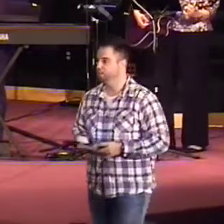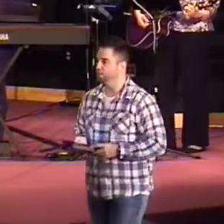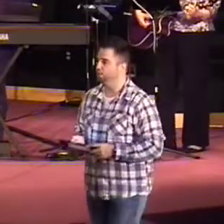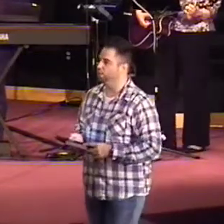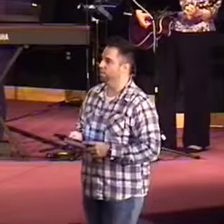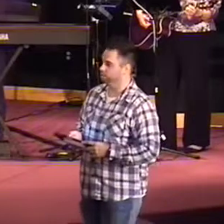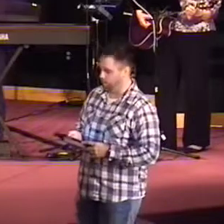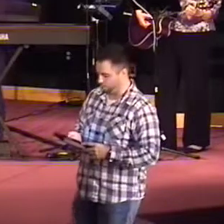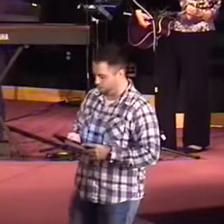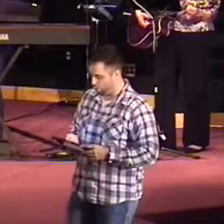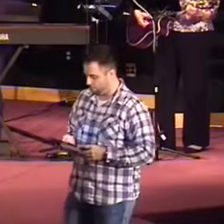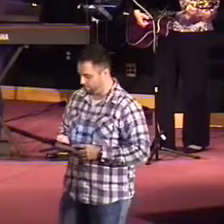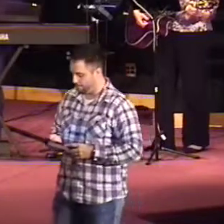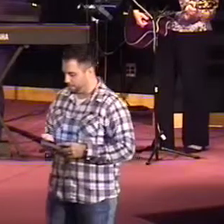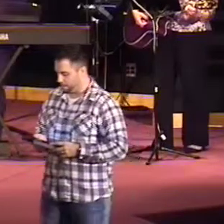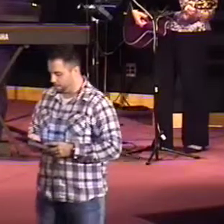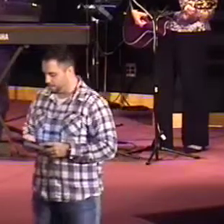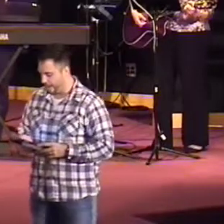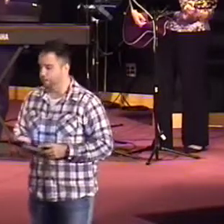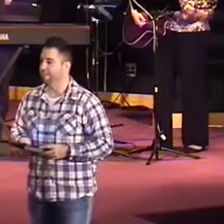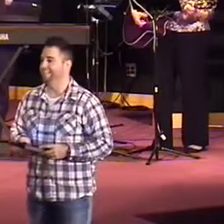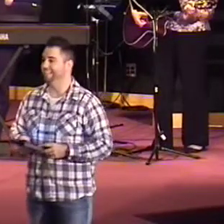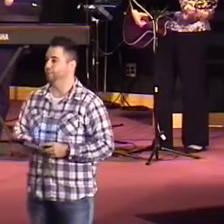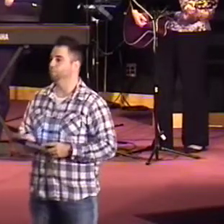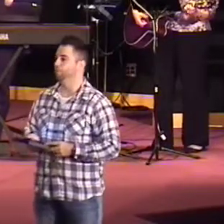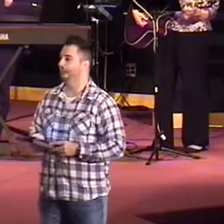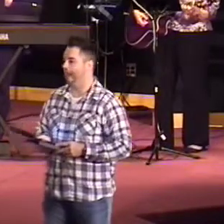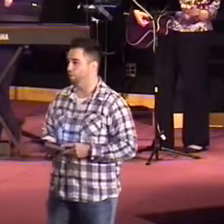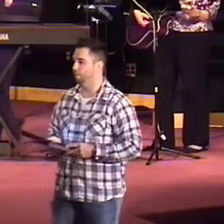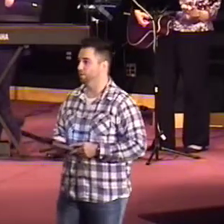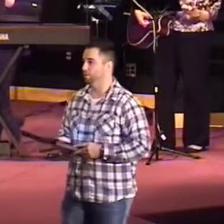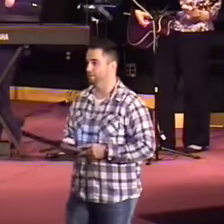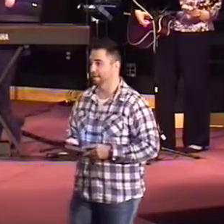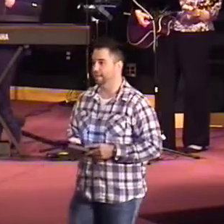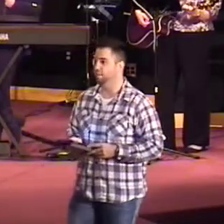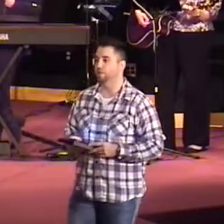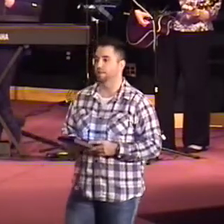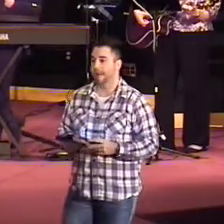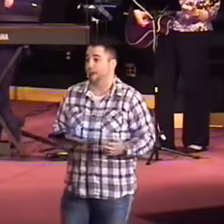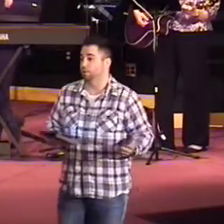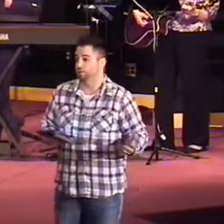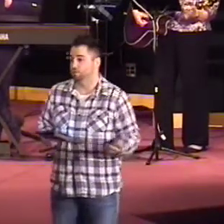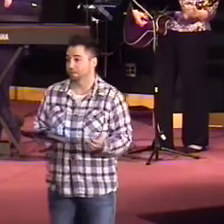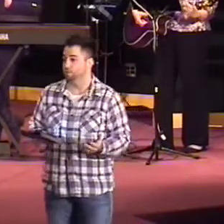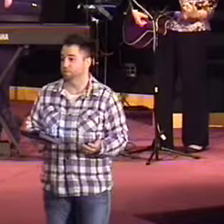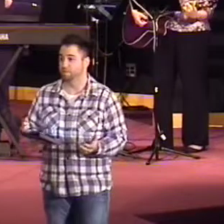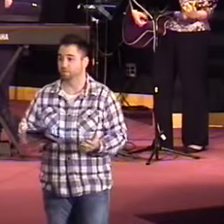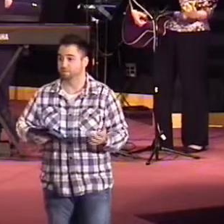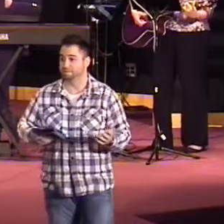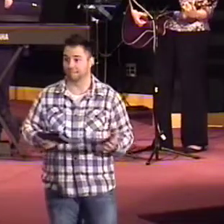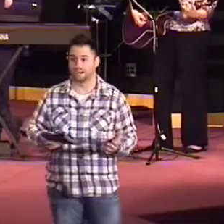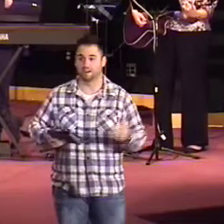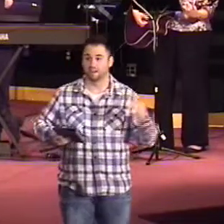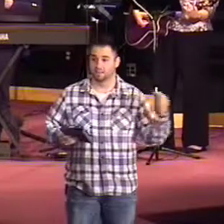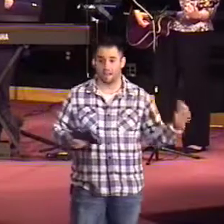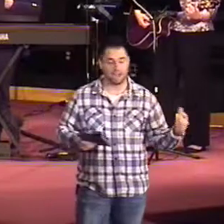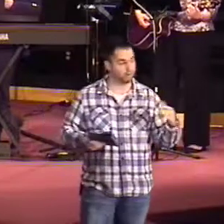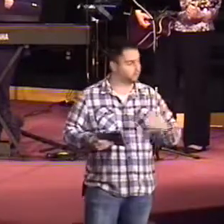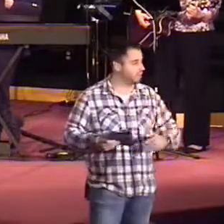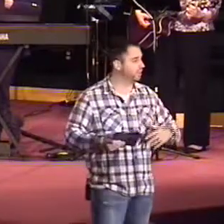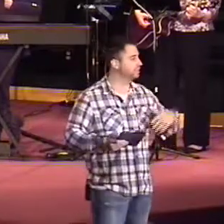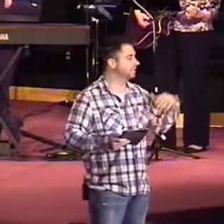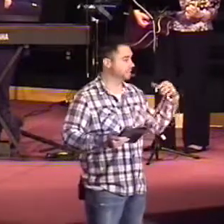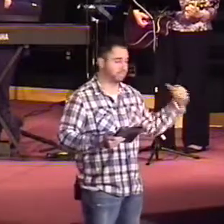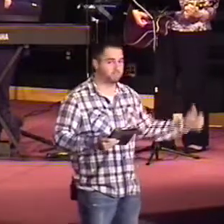and then she heard a noise and she awoke. And the pattern continued for hours. I mean, it took them hours to rescue people, and she was there, the